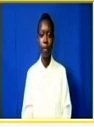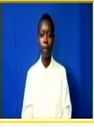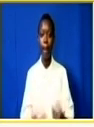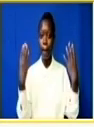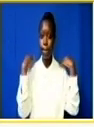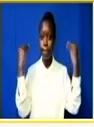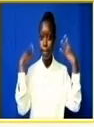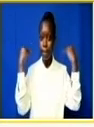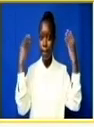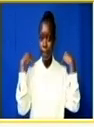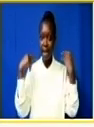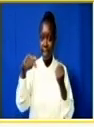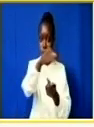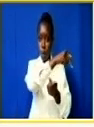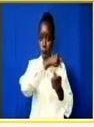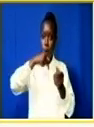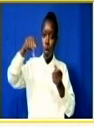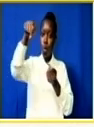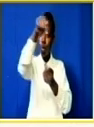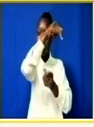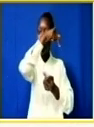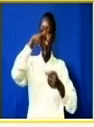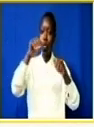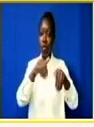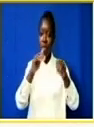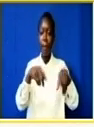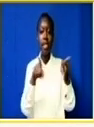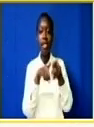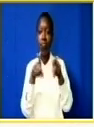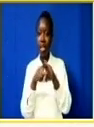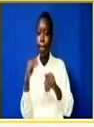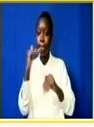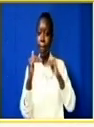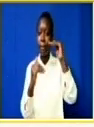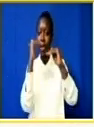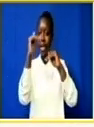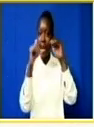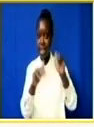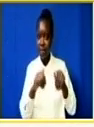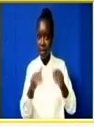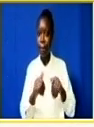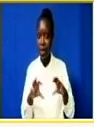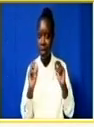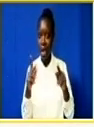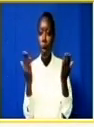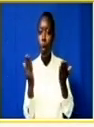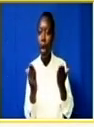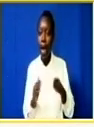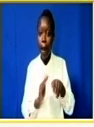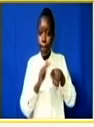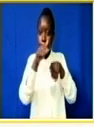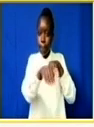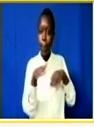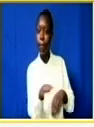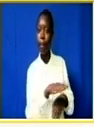contour farming. Yes. We have talked about contour farming. Mm-hmm. As well as terrace farming. That is on slopy land. Remember